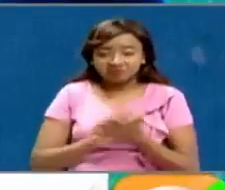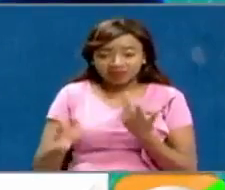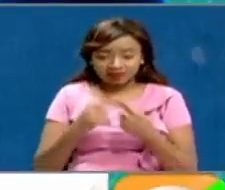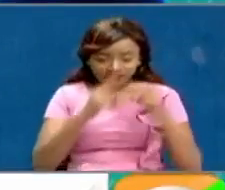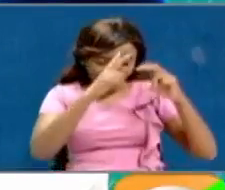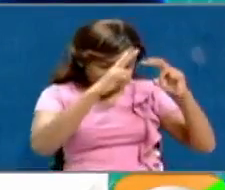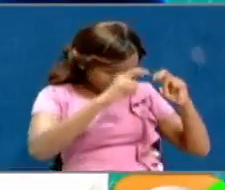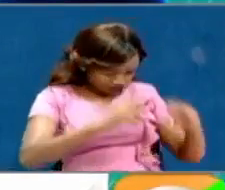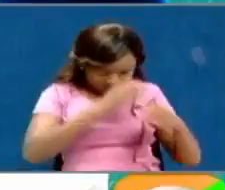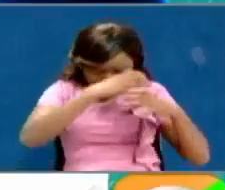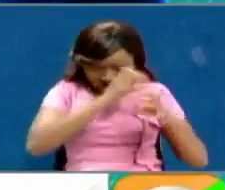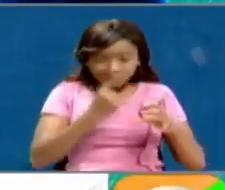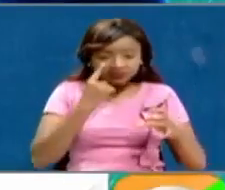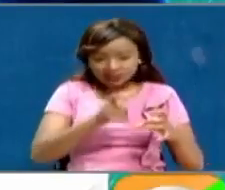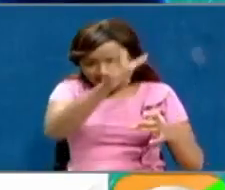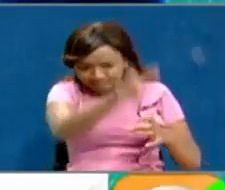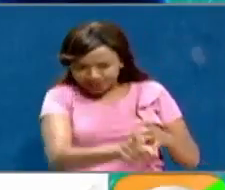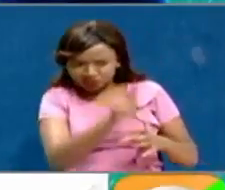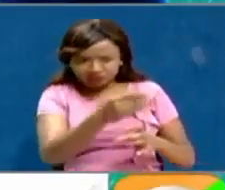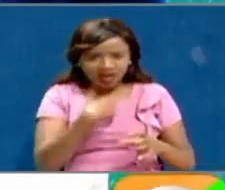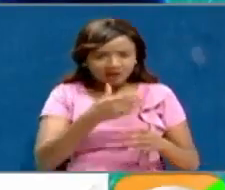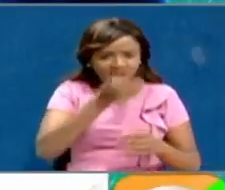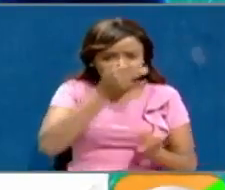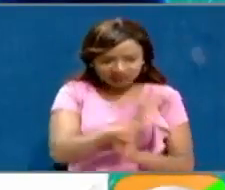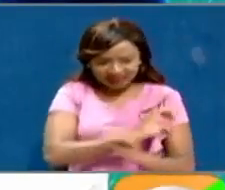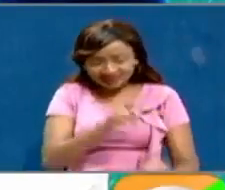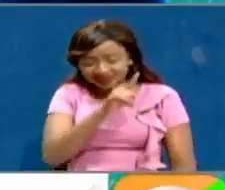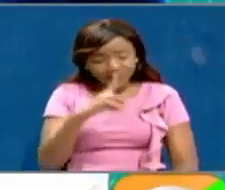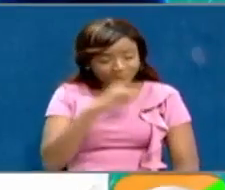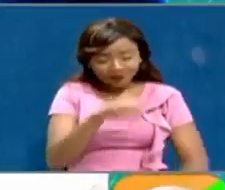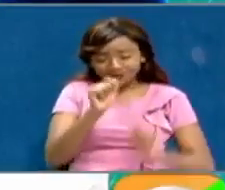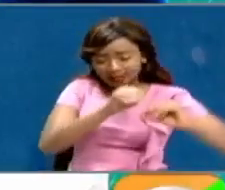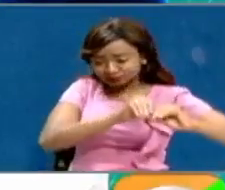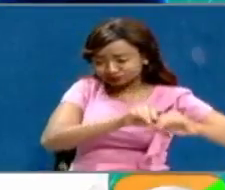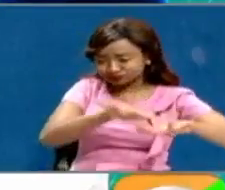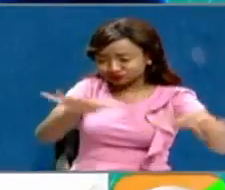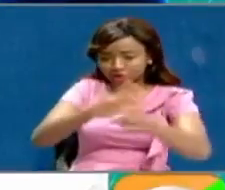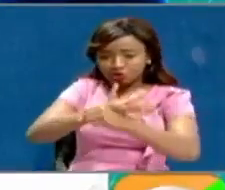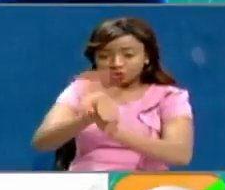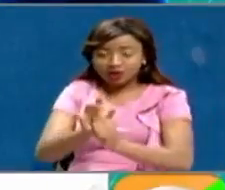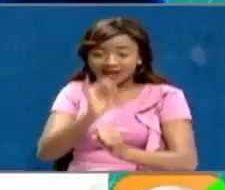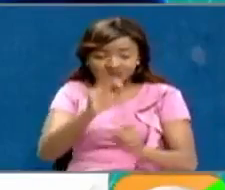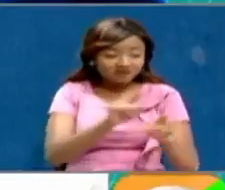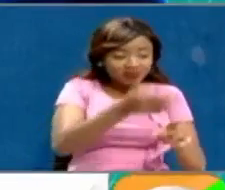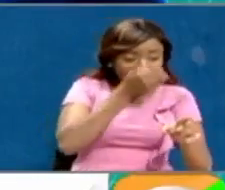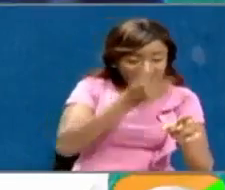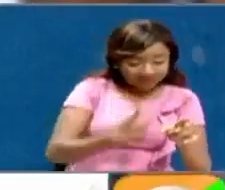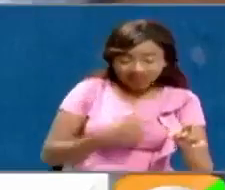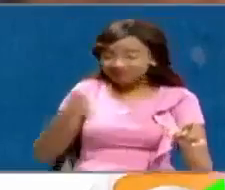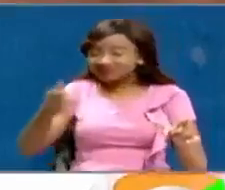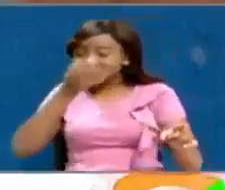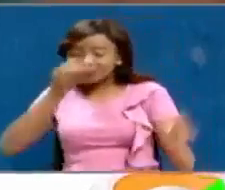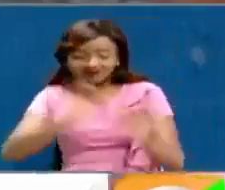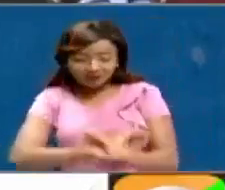Research has shown that a person not wearing a mask increases the risk of infection of COVID-19, even if one person is wearing and the